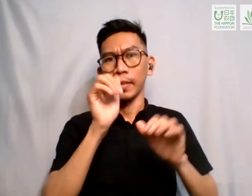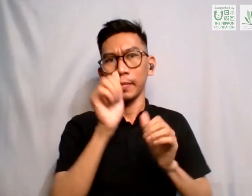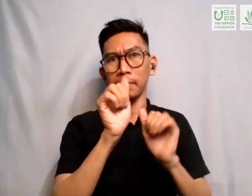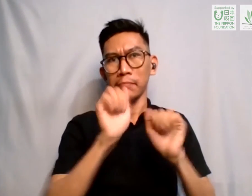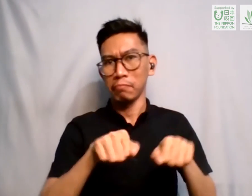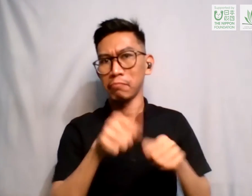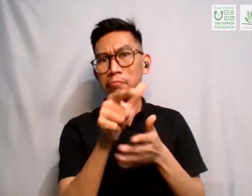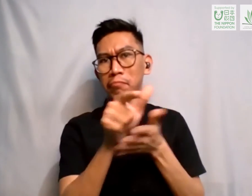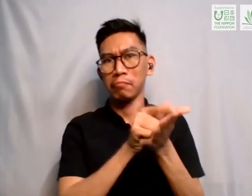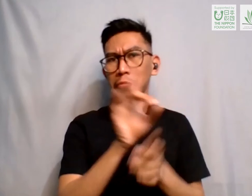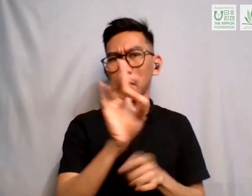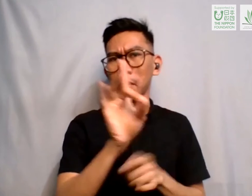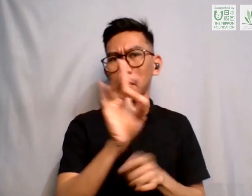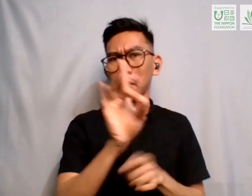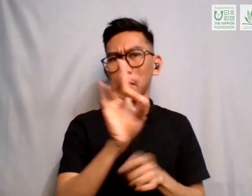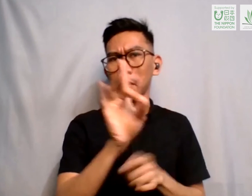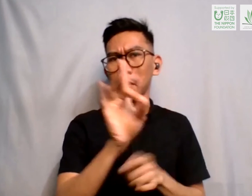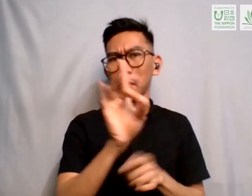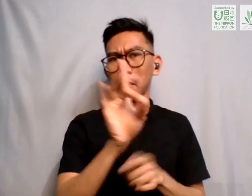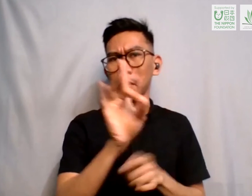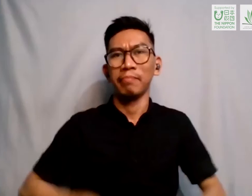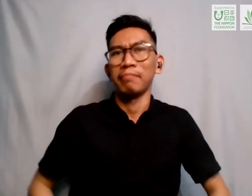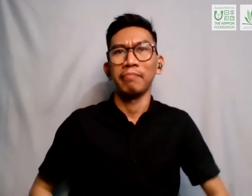to give people more time to learn.